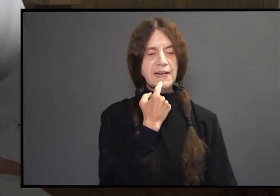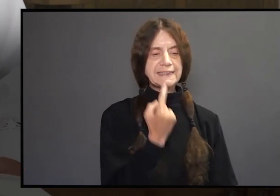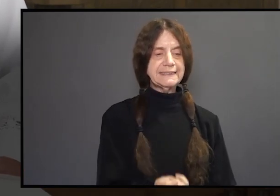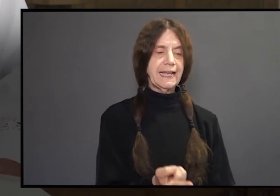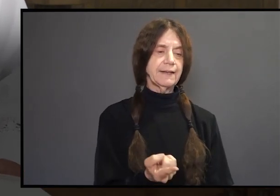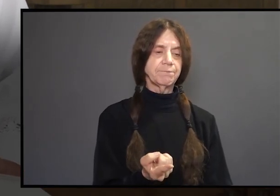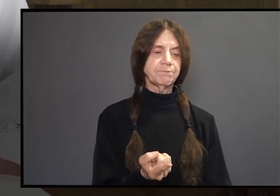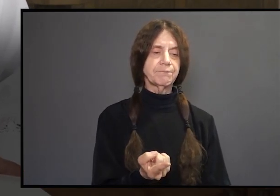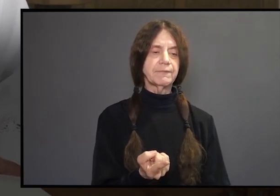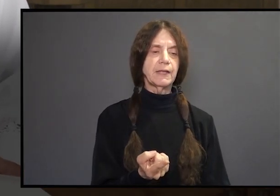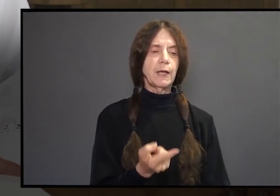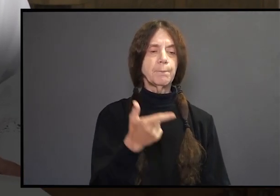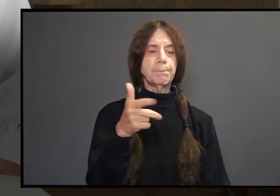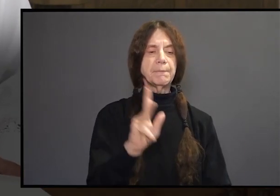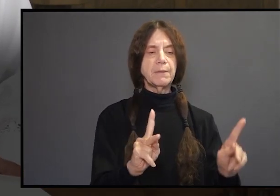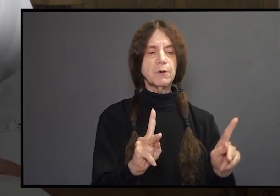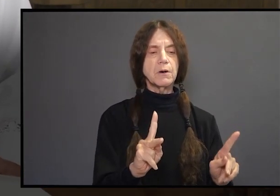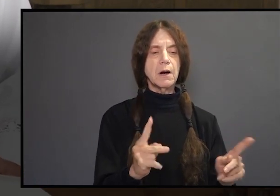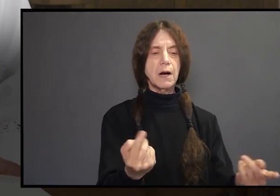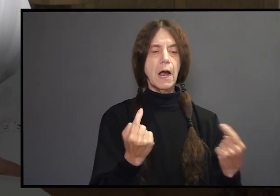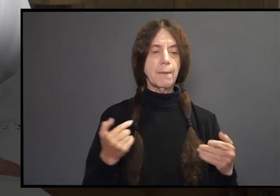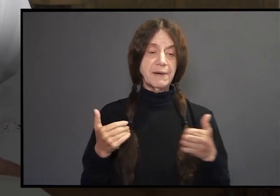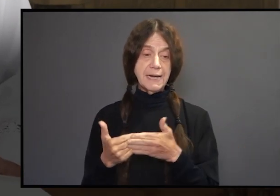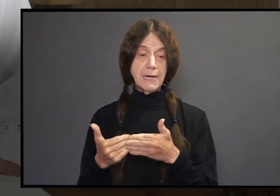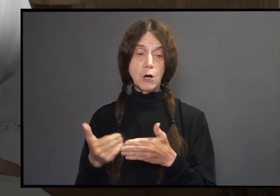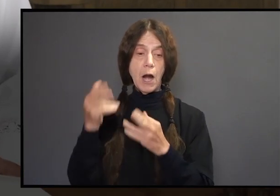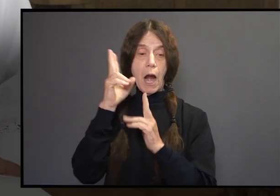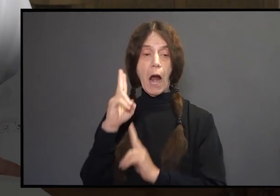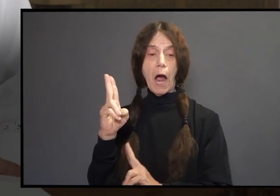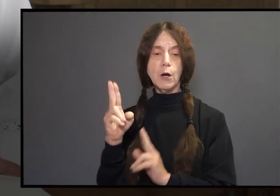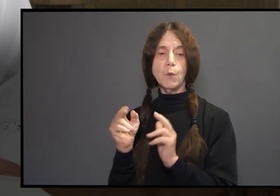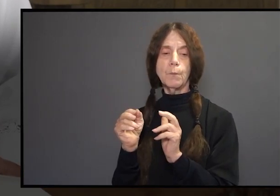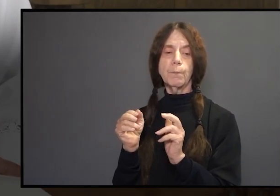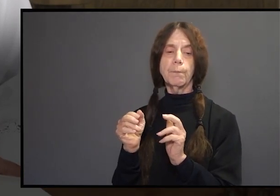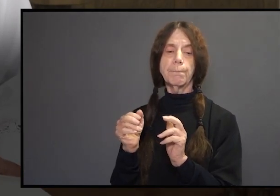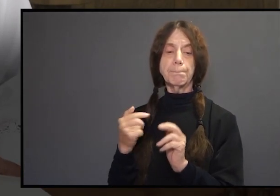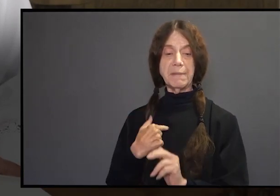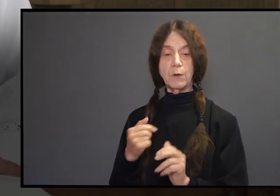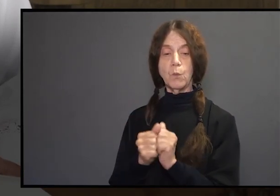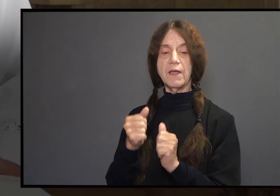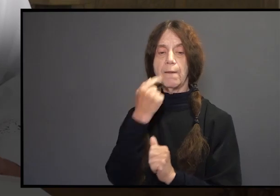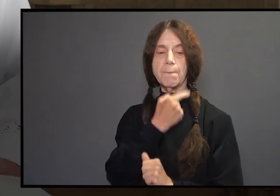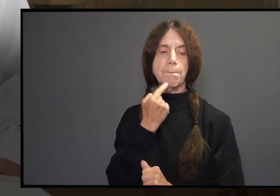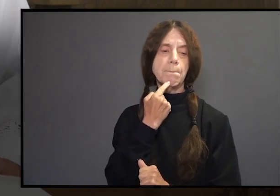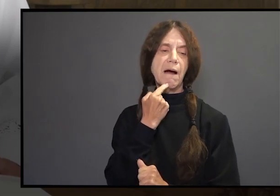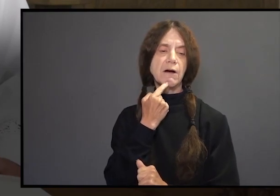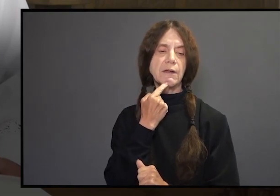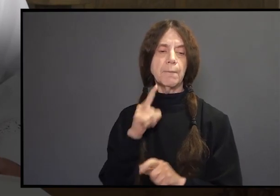said, "Because this people draw near with their mouth and honor me with their lips,